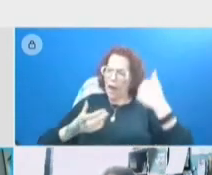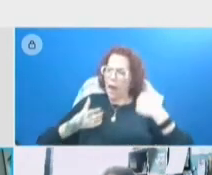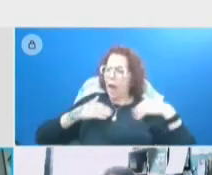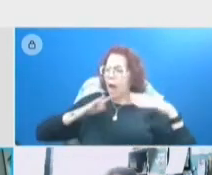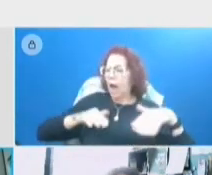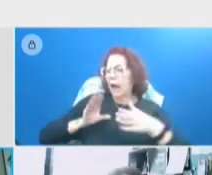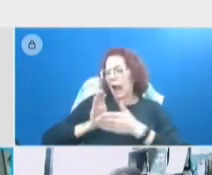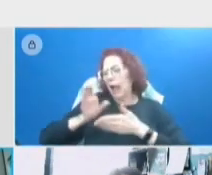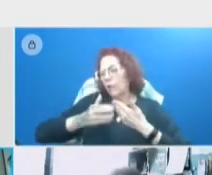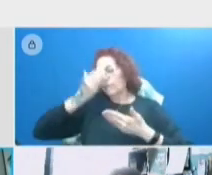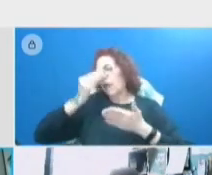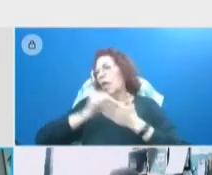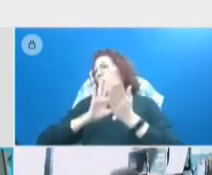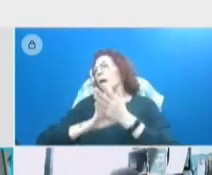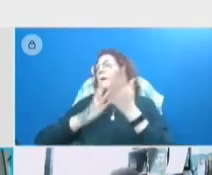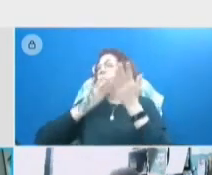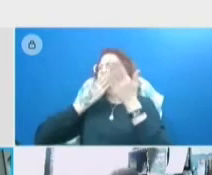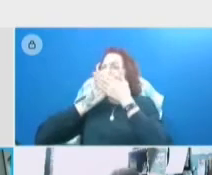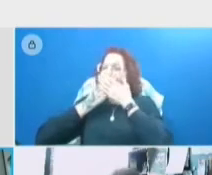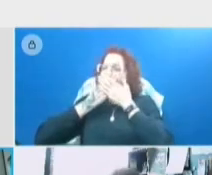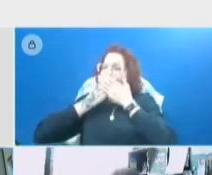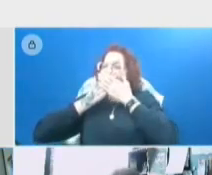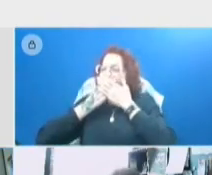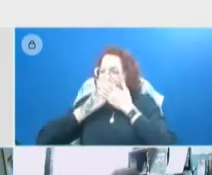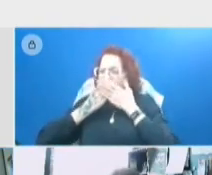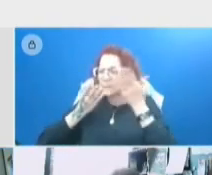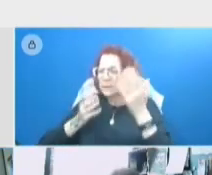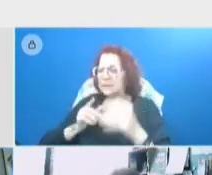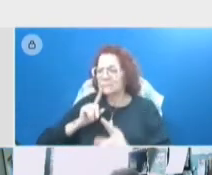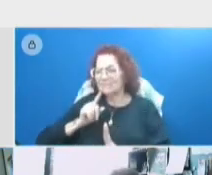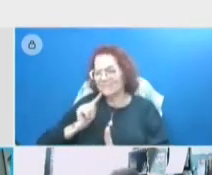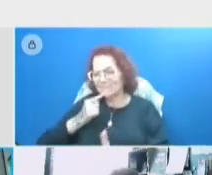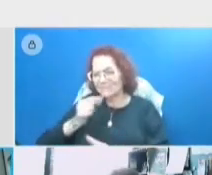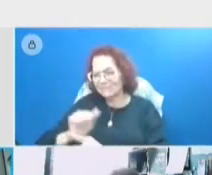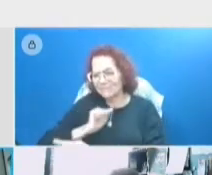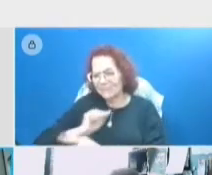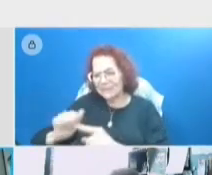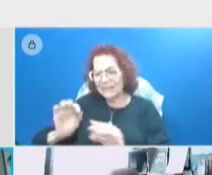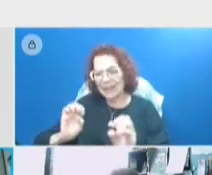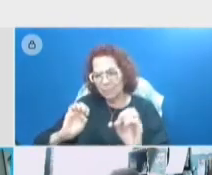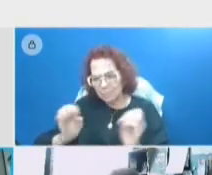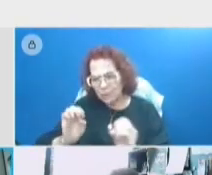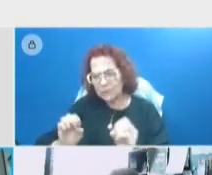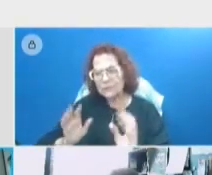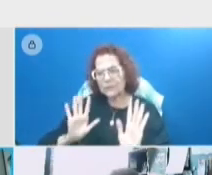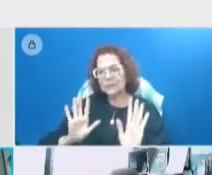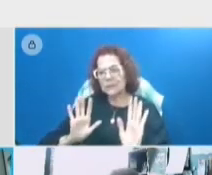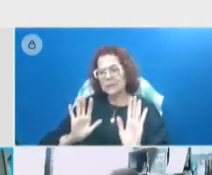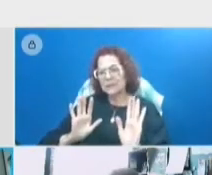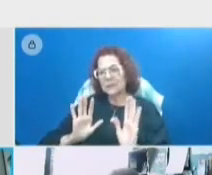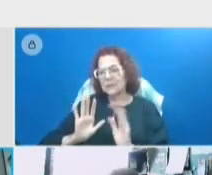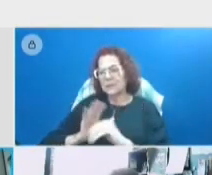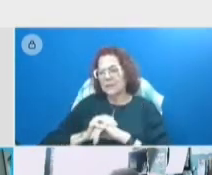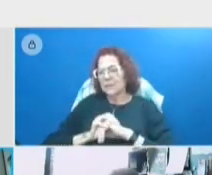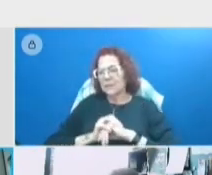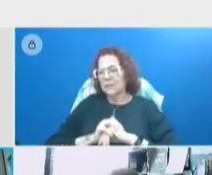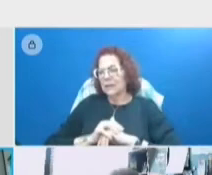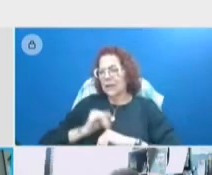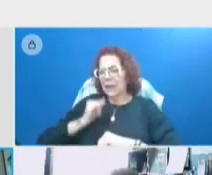day. And indeed, there's very little incentive for that, because the voter has the ability to attend if they can,